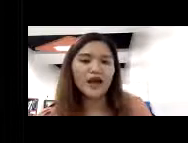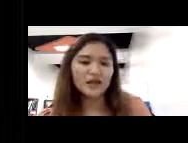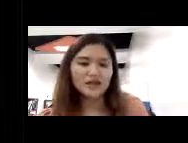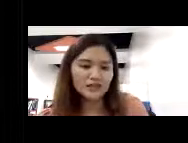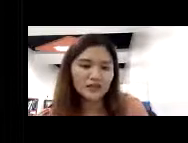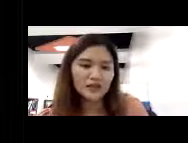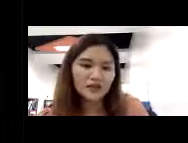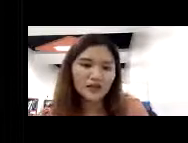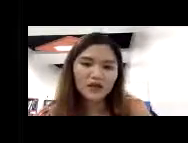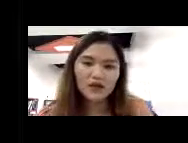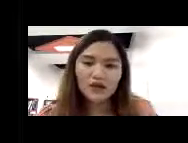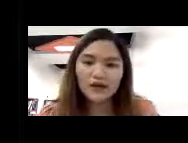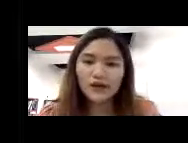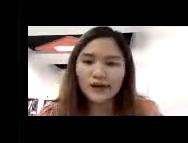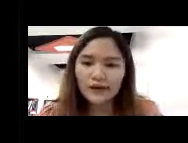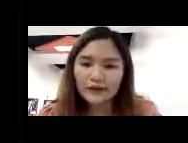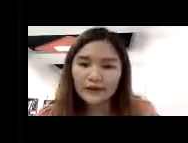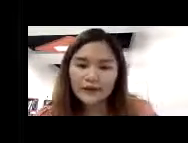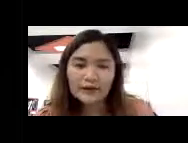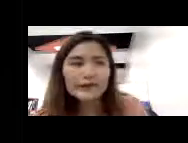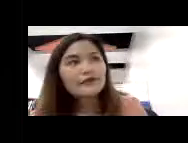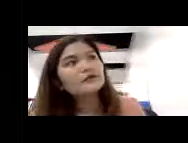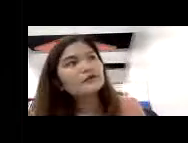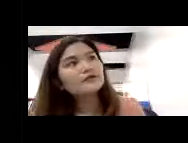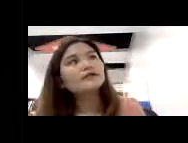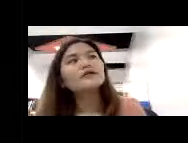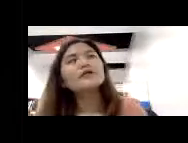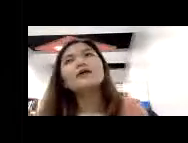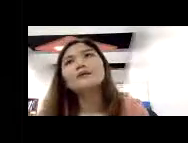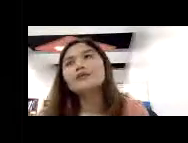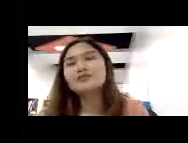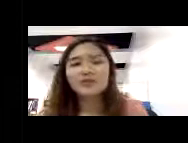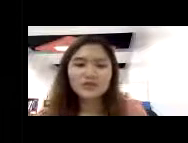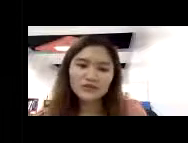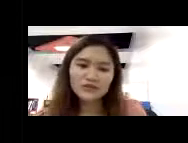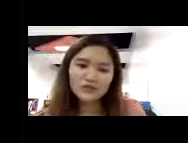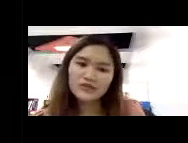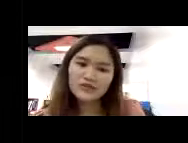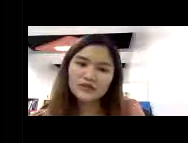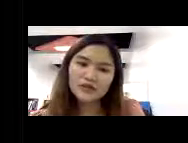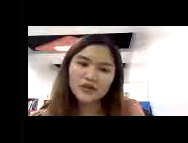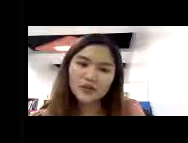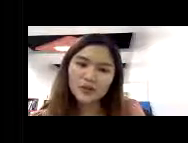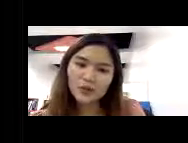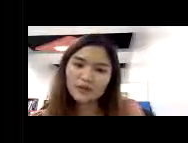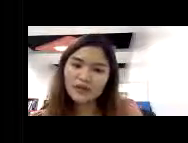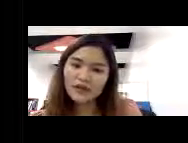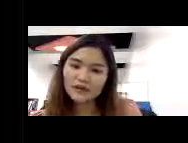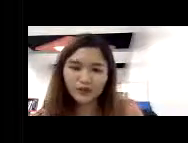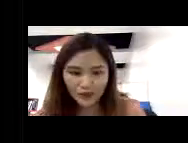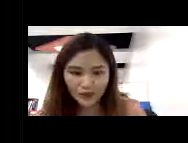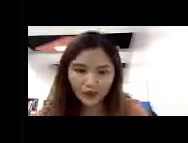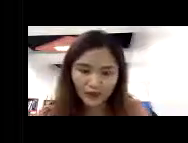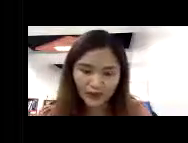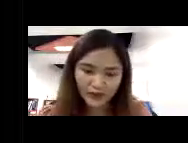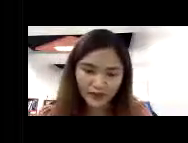offline access. And then different initiatives, this new normal, and